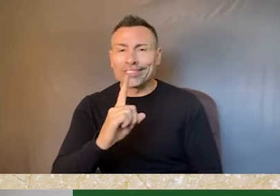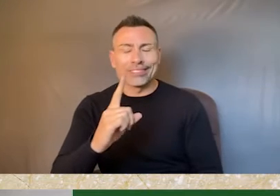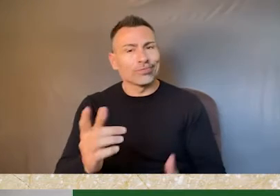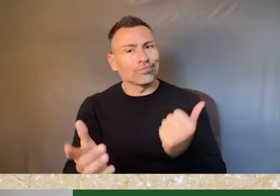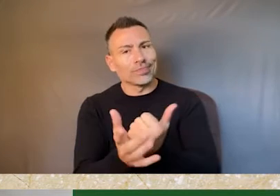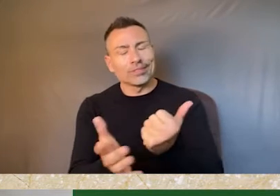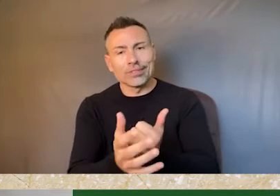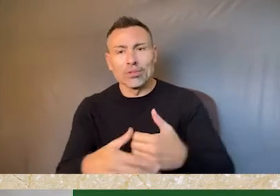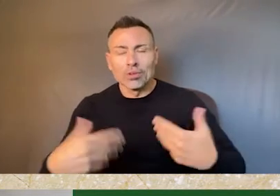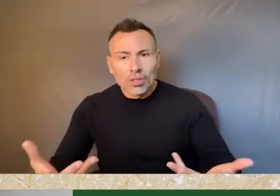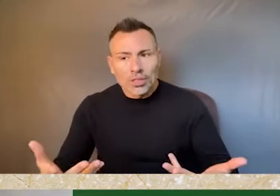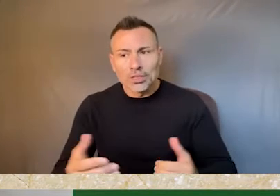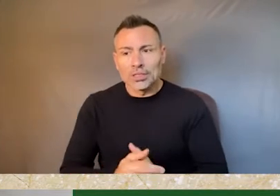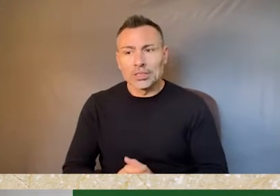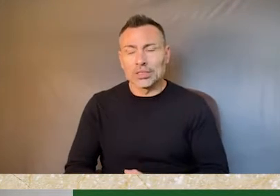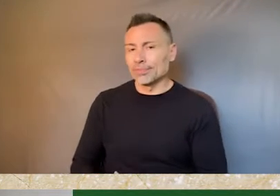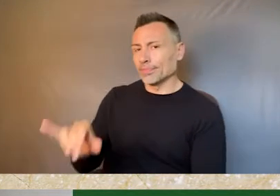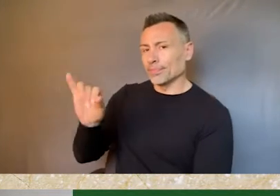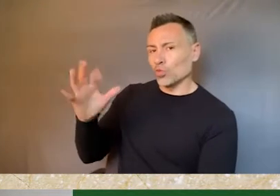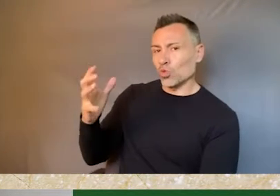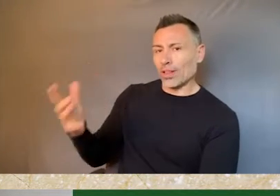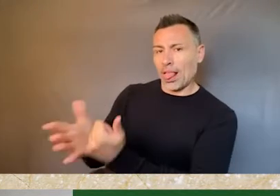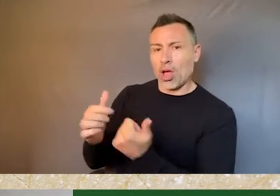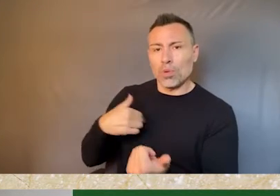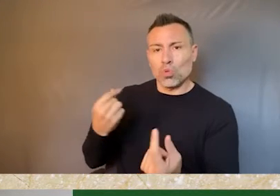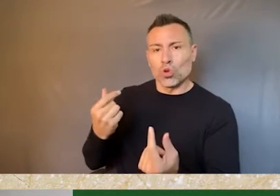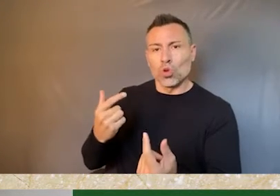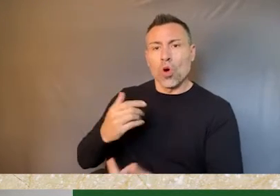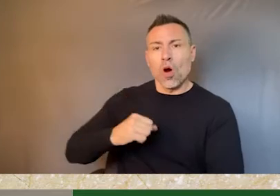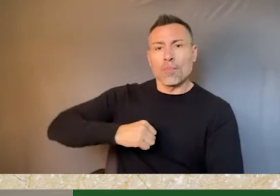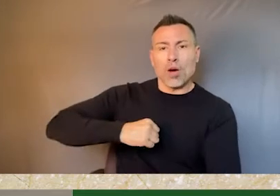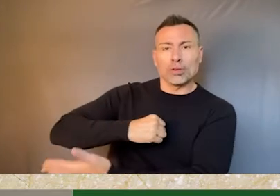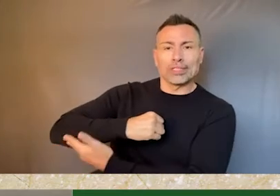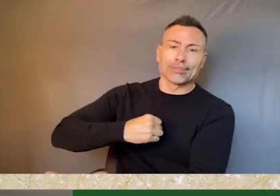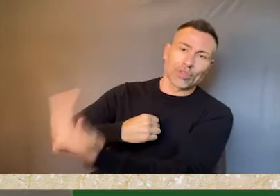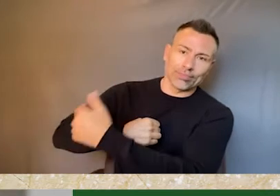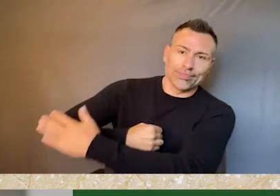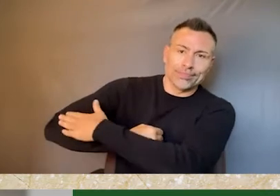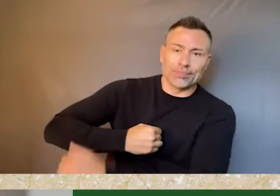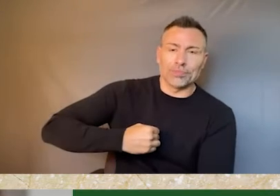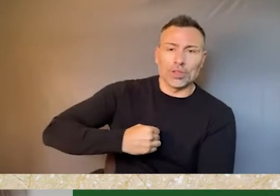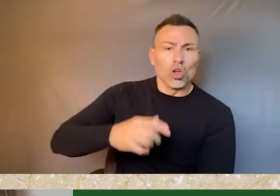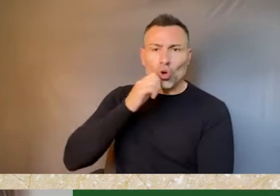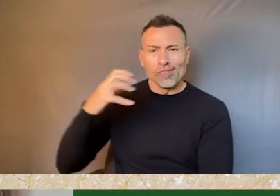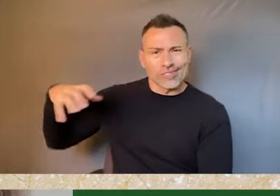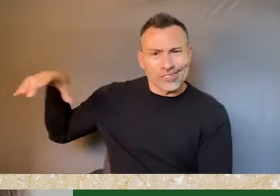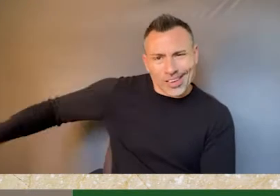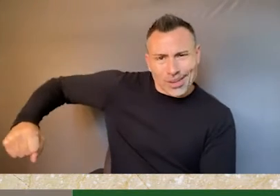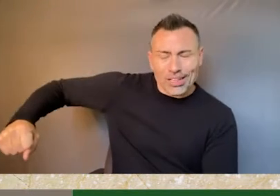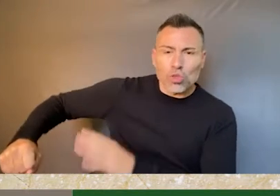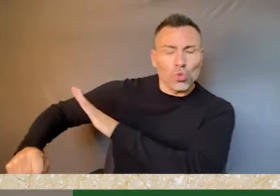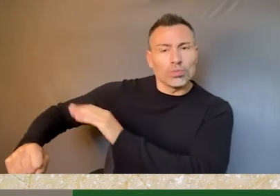If you'd like to offer me help, let me hold on to your elbow. Don't take mine. Hey, would you like to take my arm? Sure.